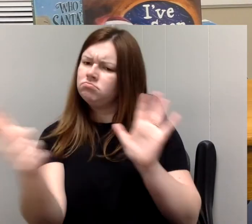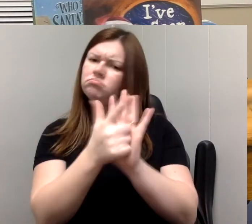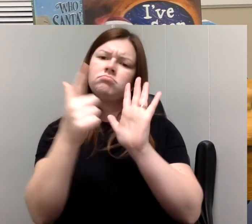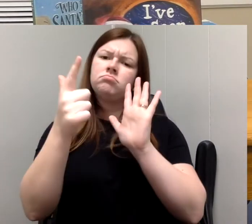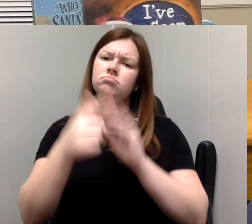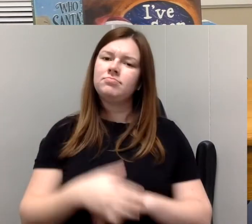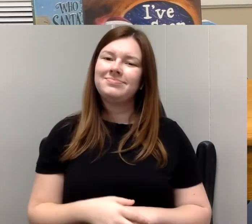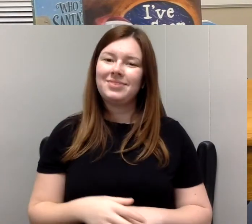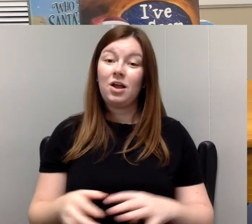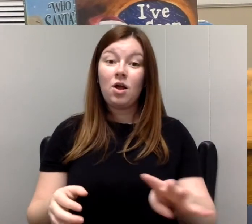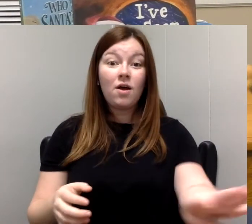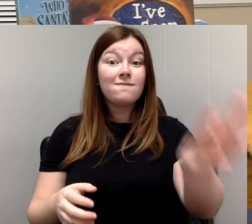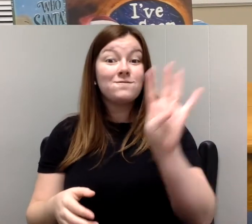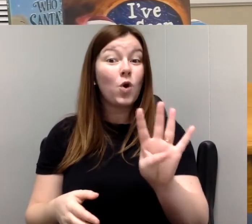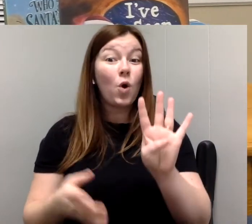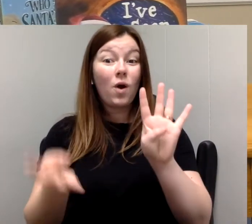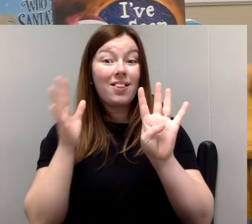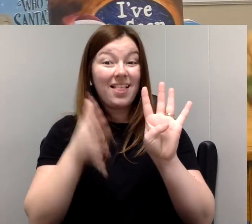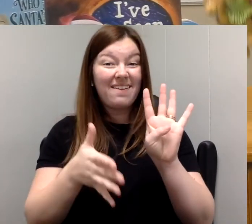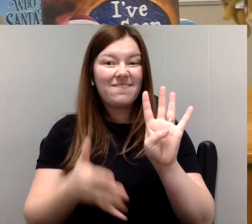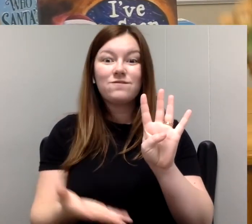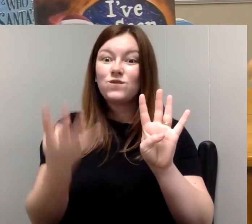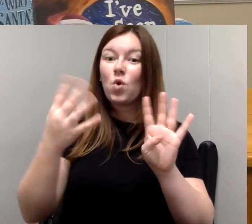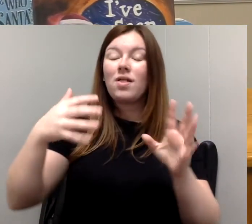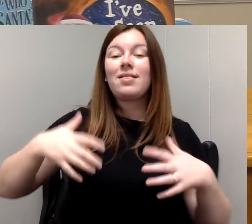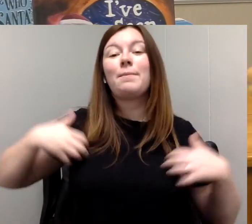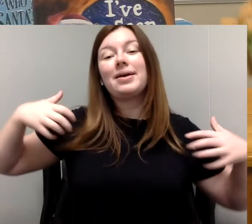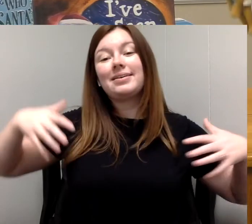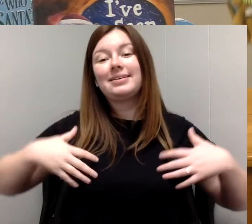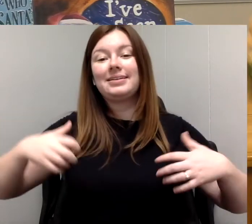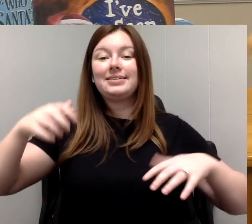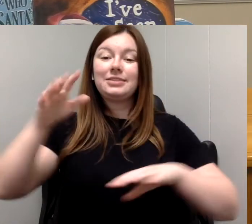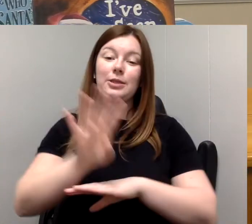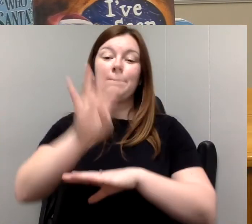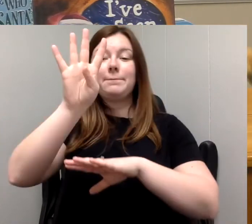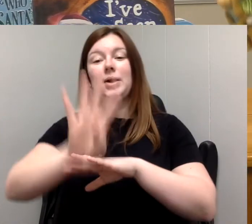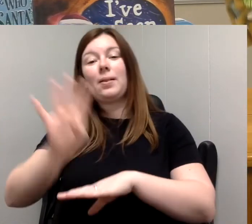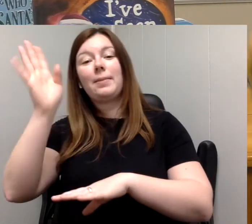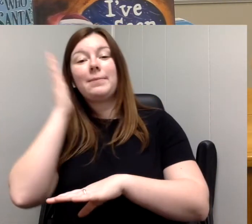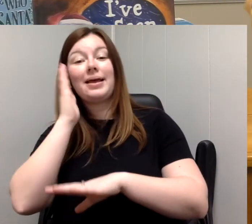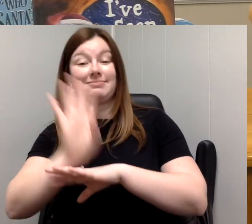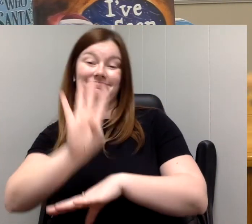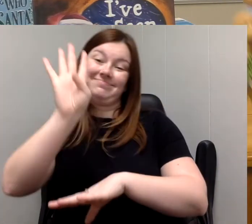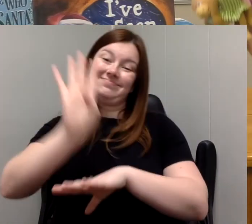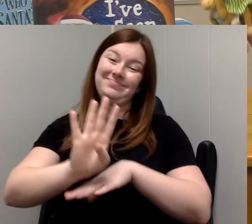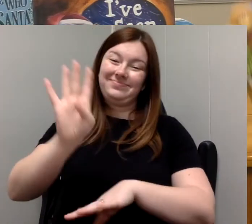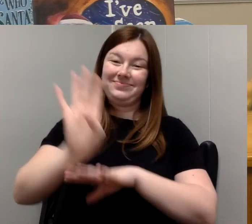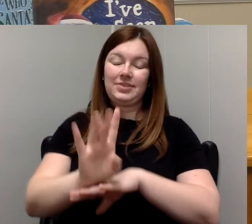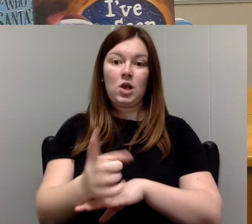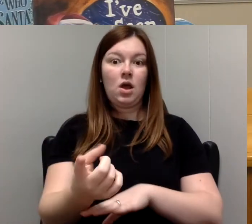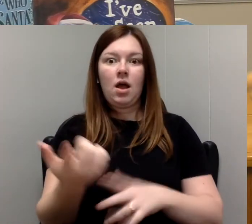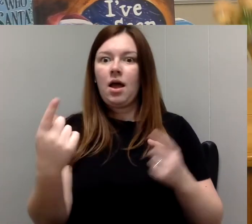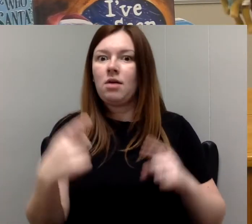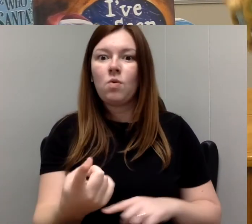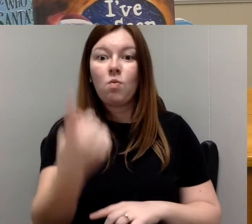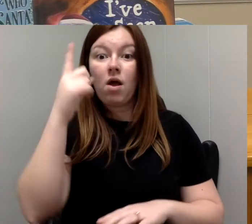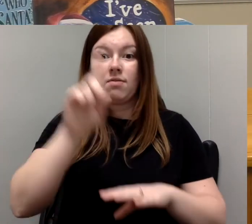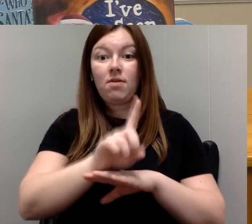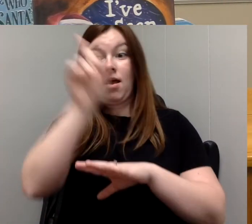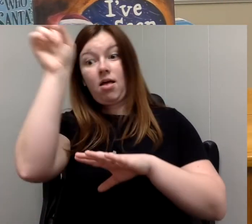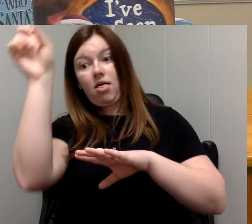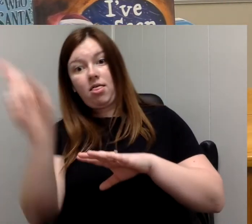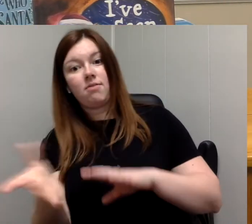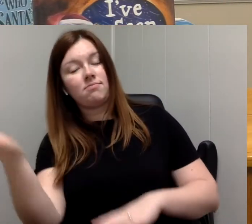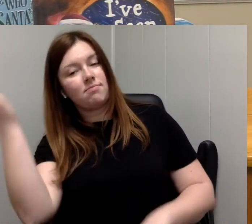monkeys jumping on the bed. Four little monkeys jumping on the bed. One